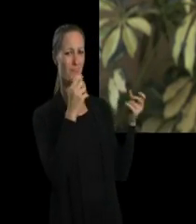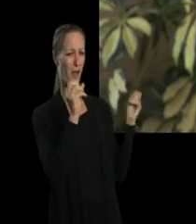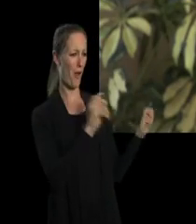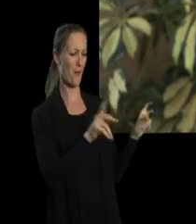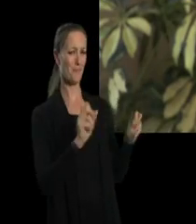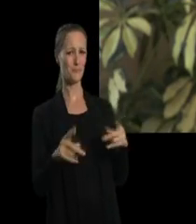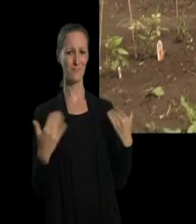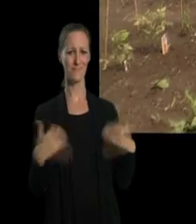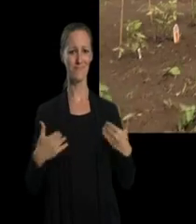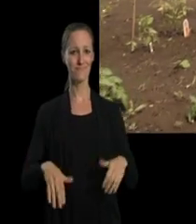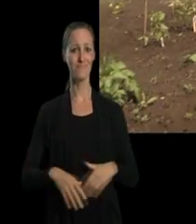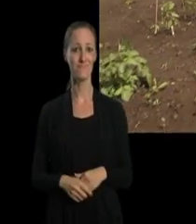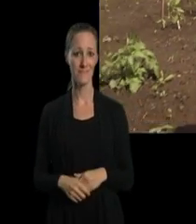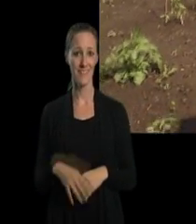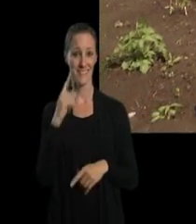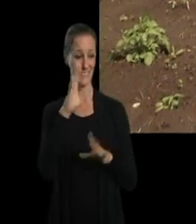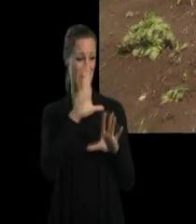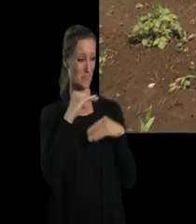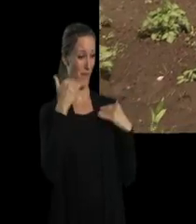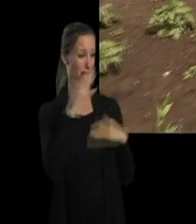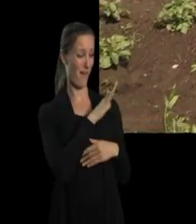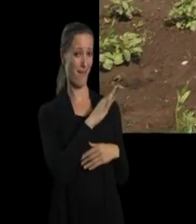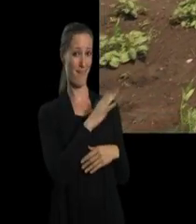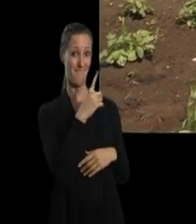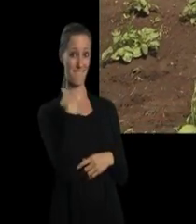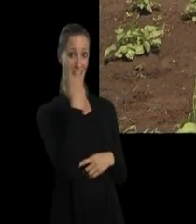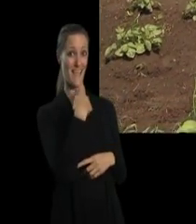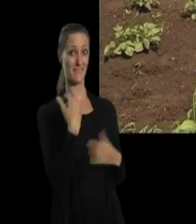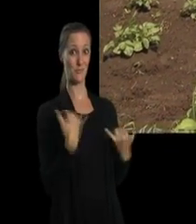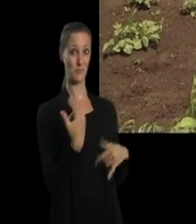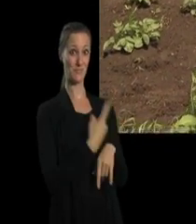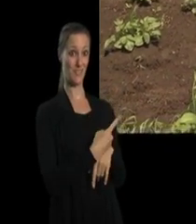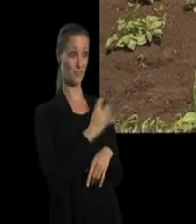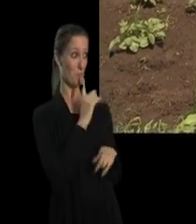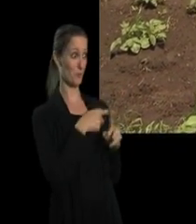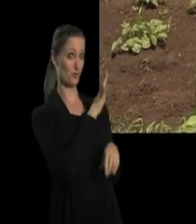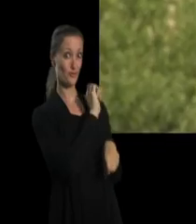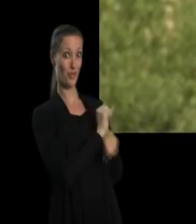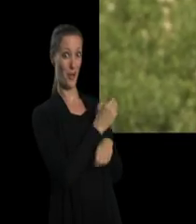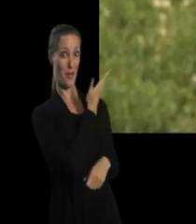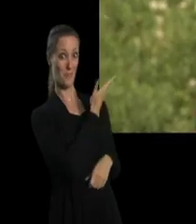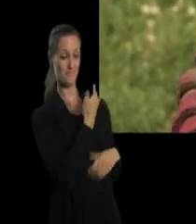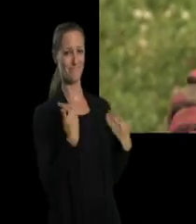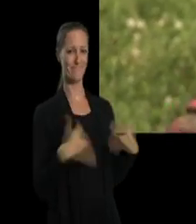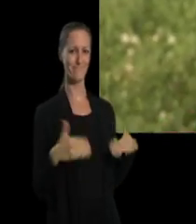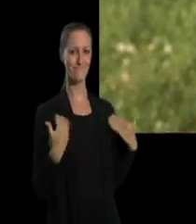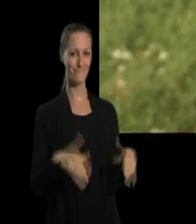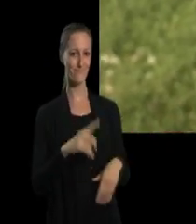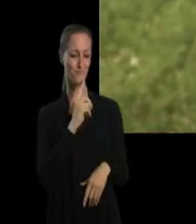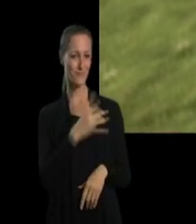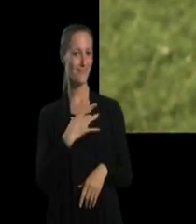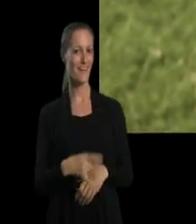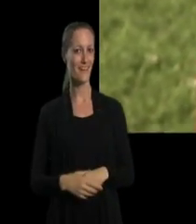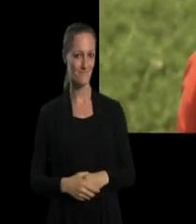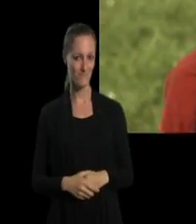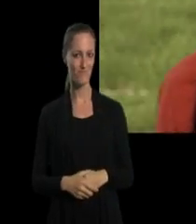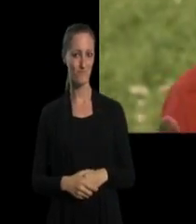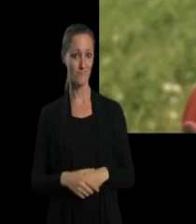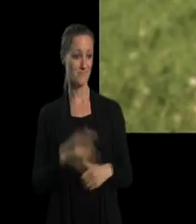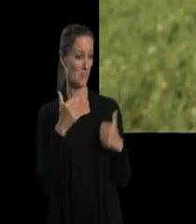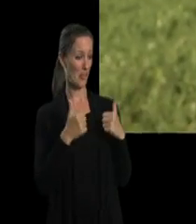to possibilities. Seeing the smile on Kelly's face today as she talked about her